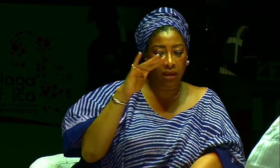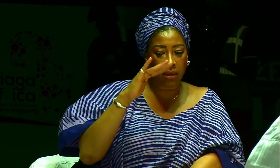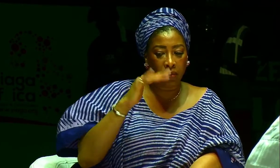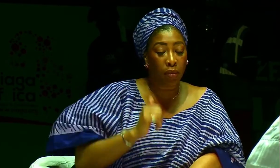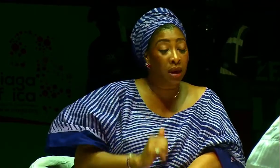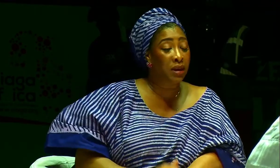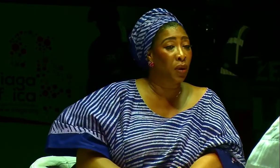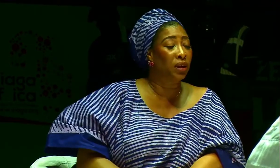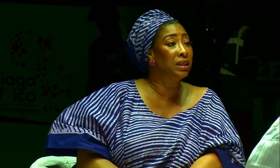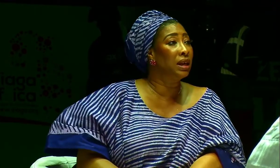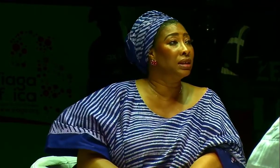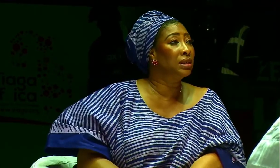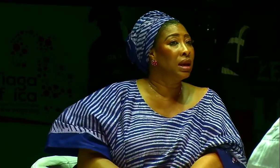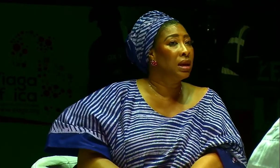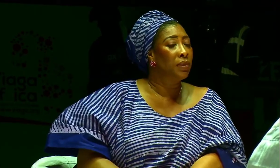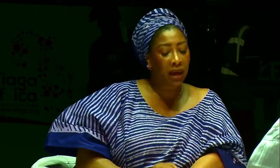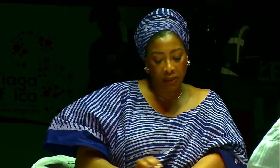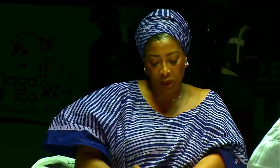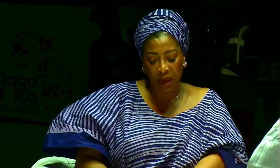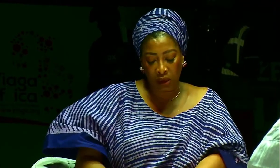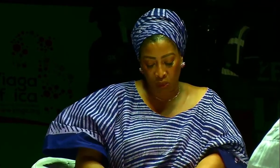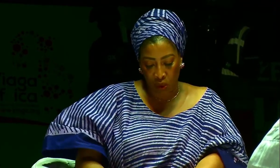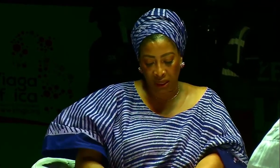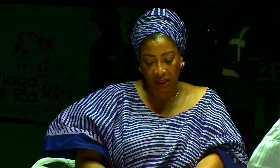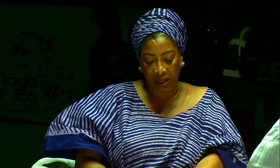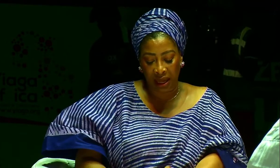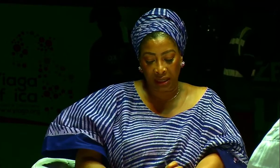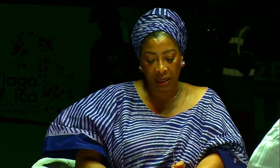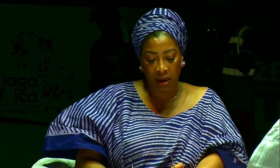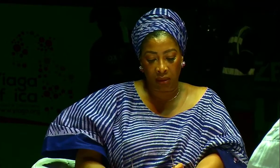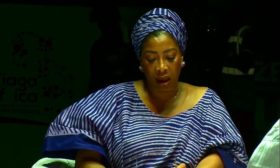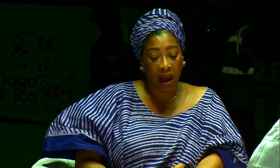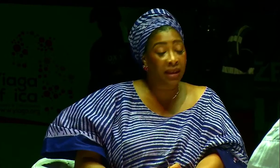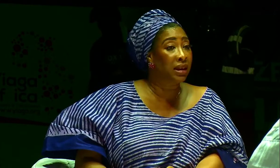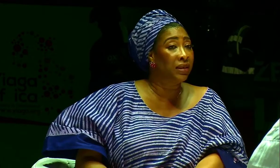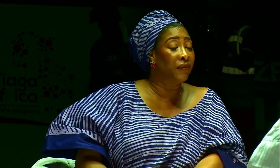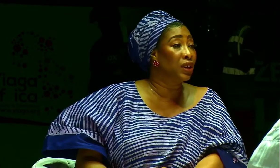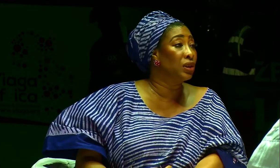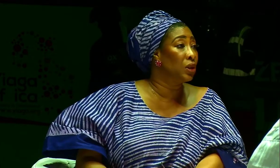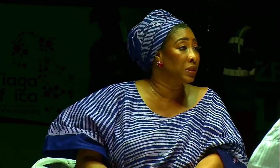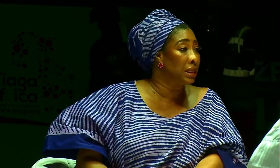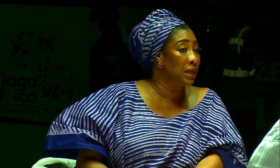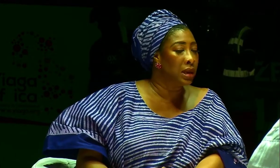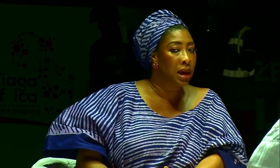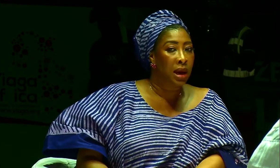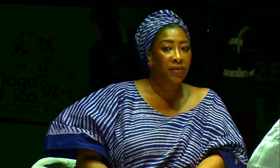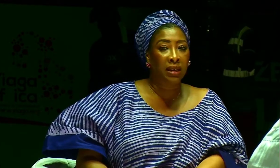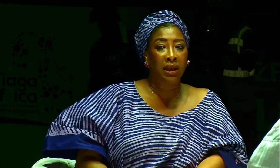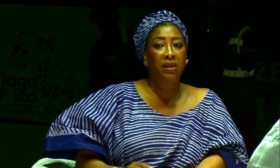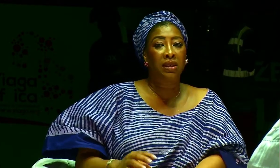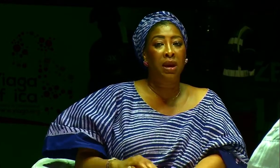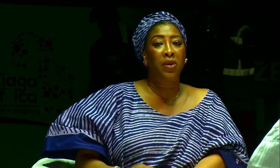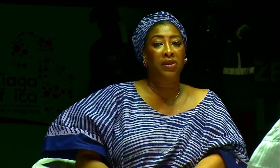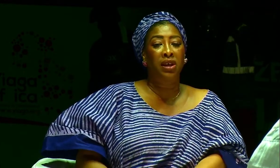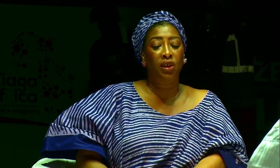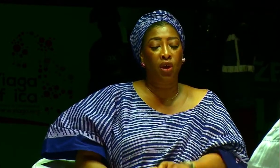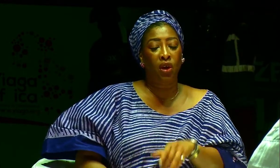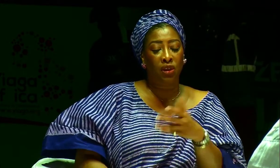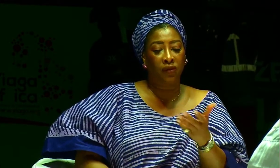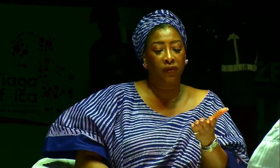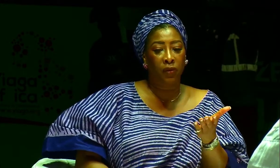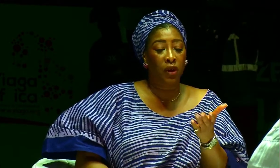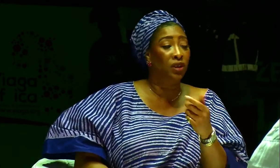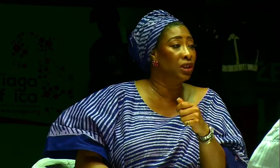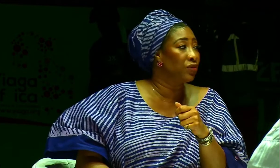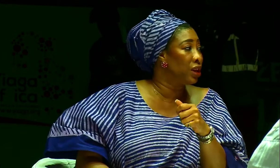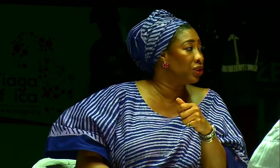the money politics. But let me make the point that I think the figures are obscene, that in the same way that a lot